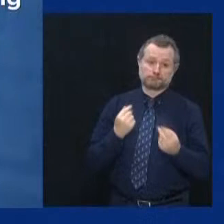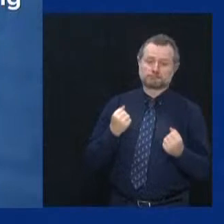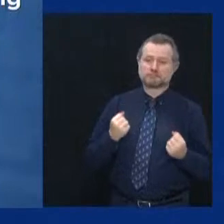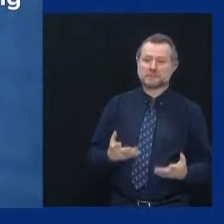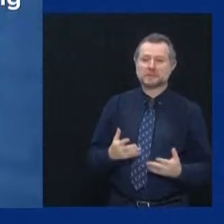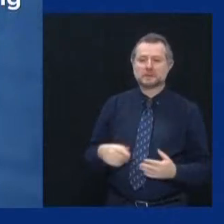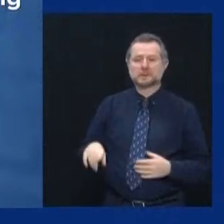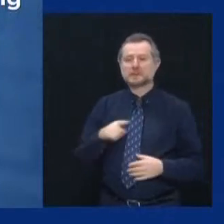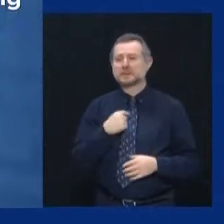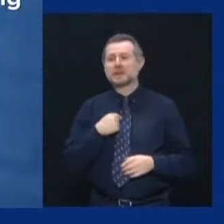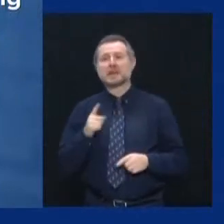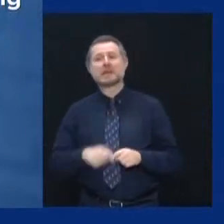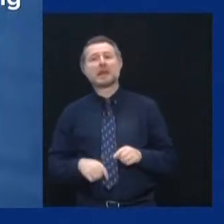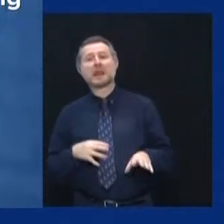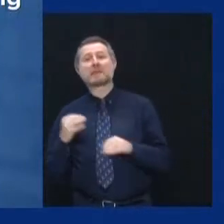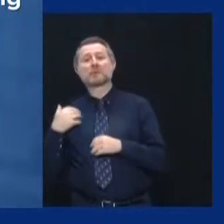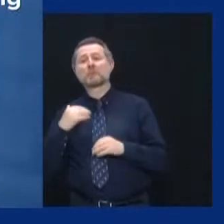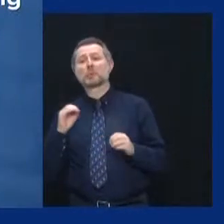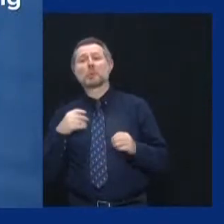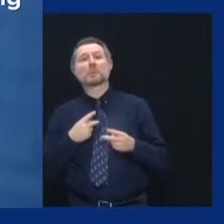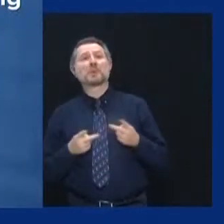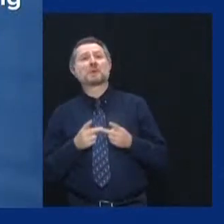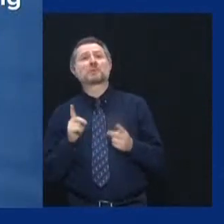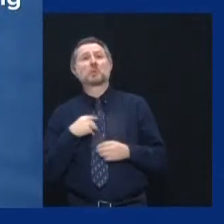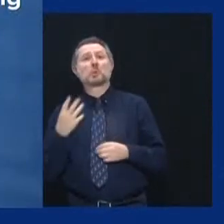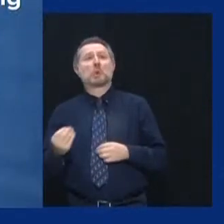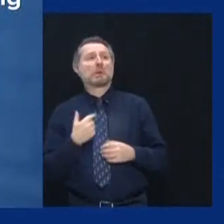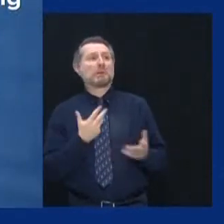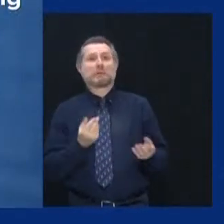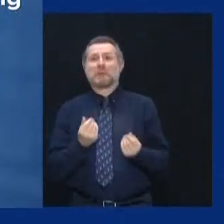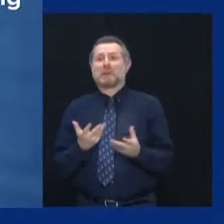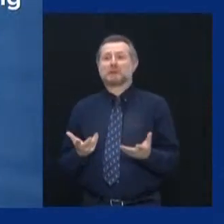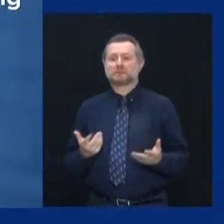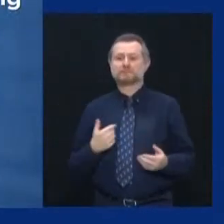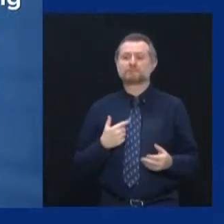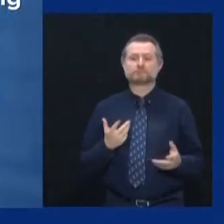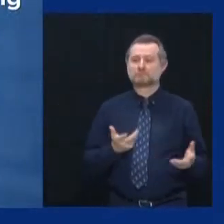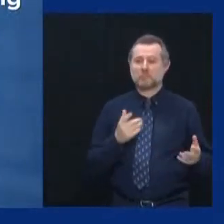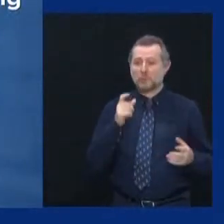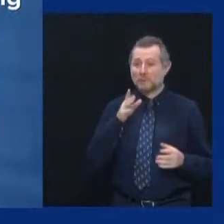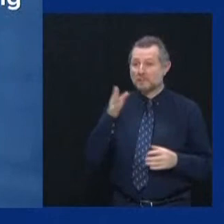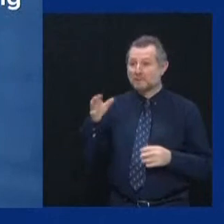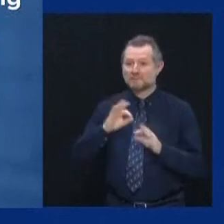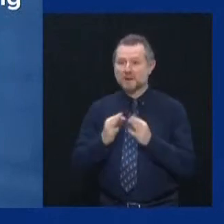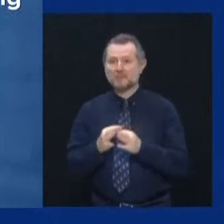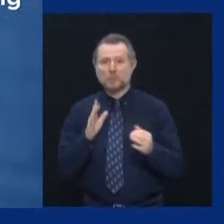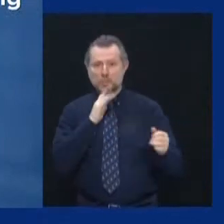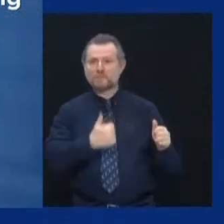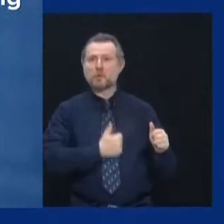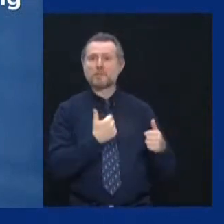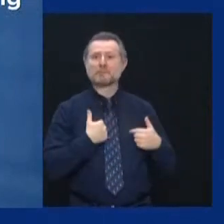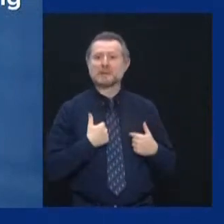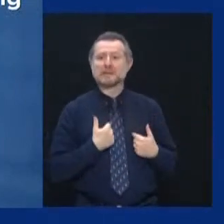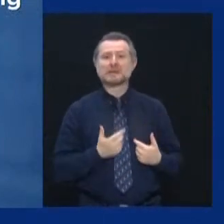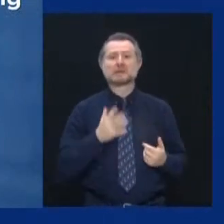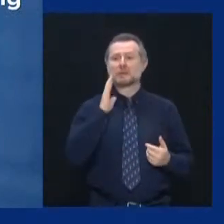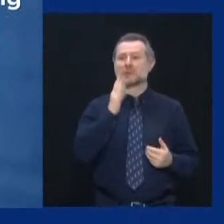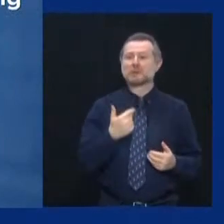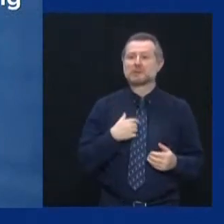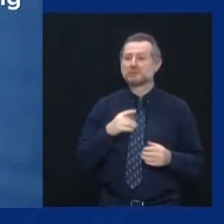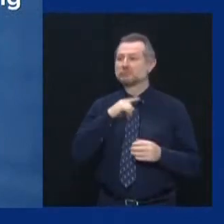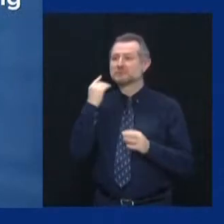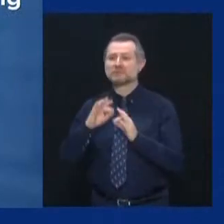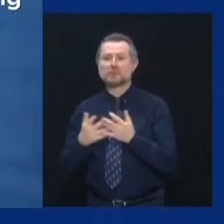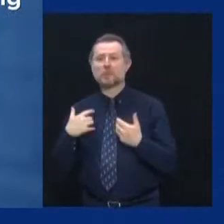house because I had no place to go. I couldn't leave the house because if I went to my family's house, he would follow me, and my family didn't want